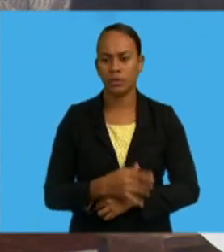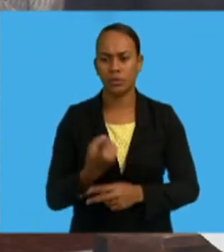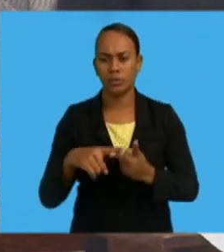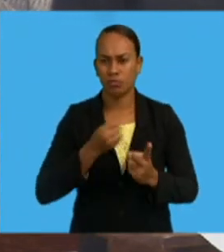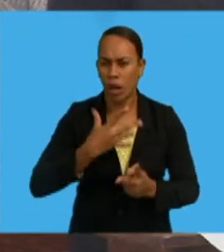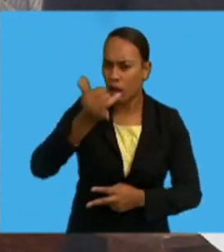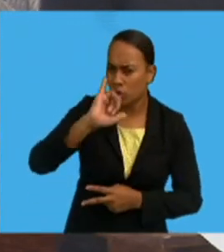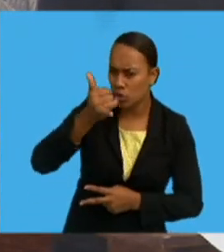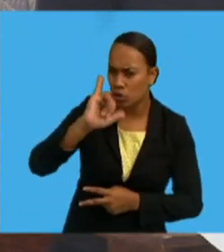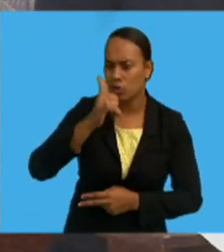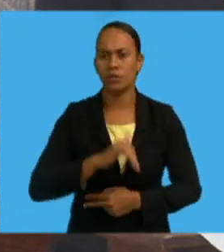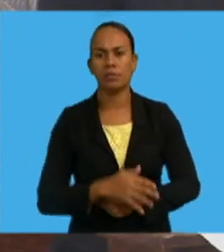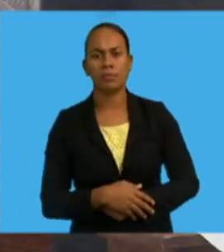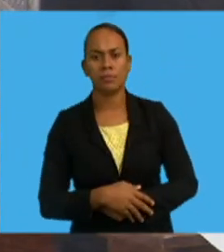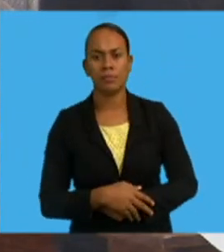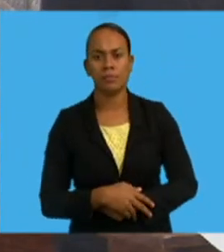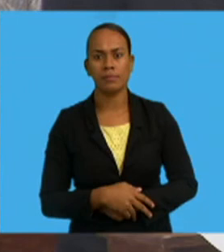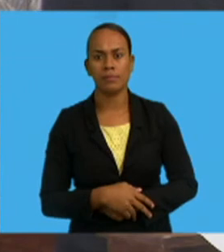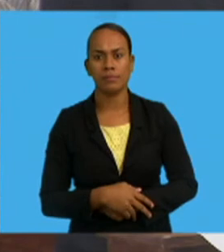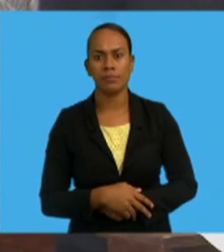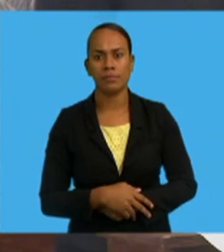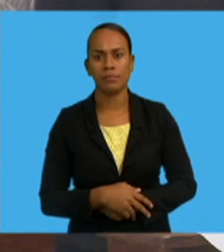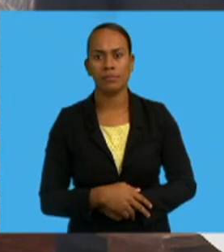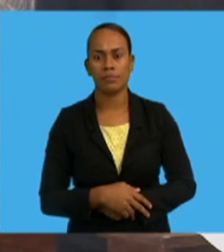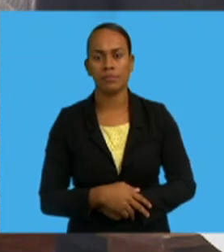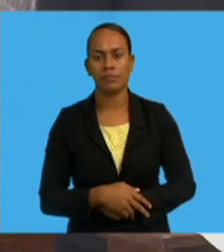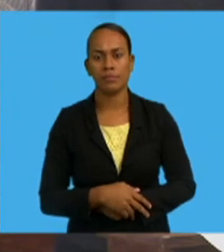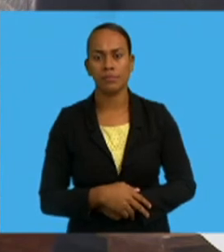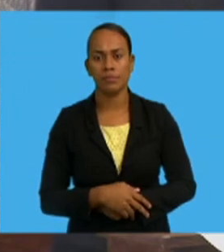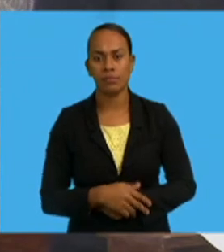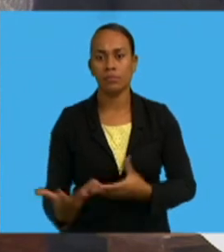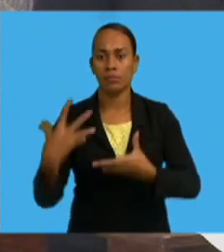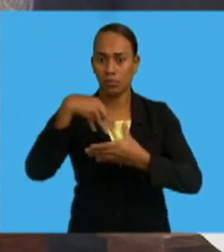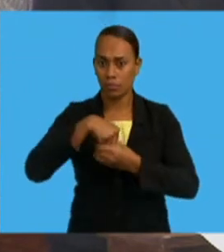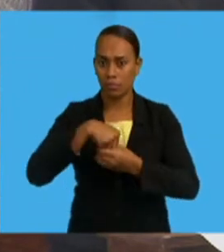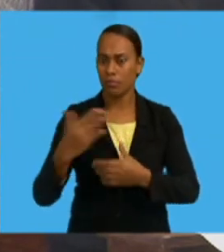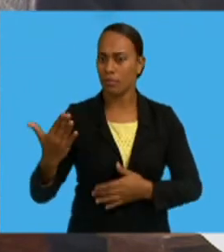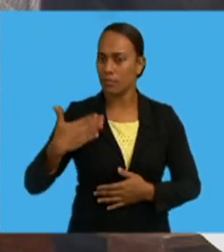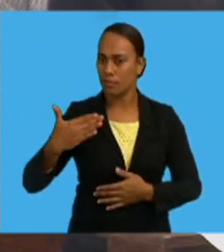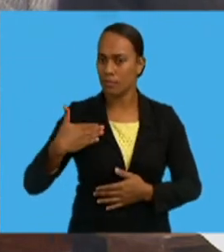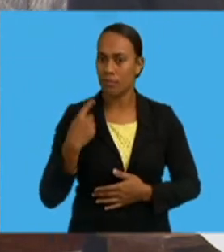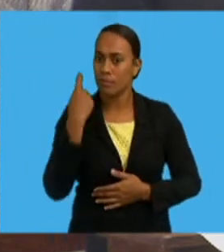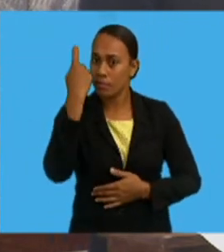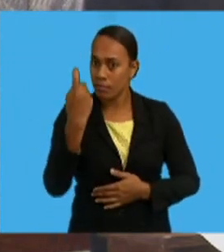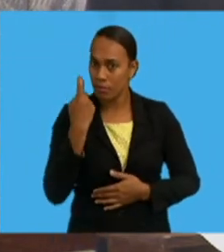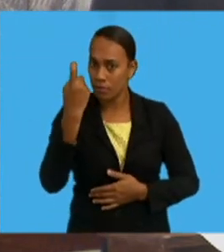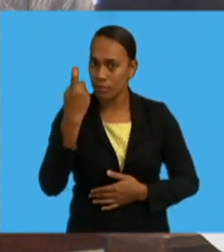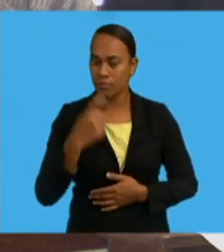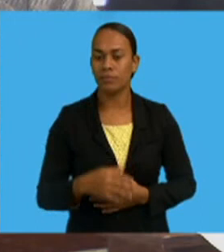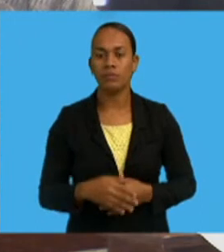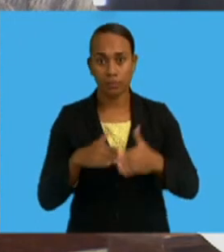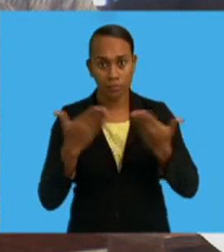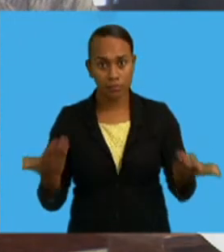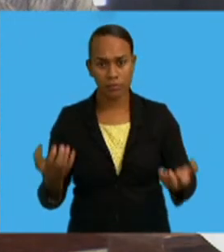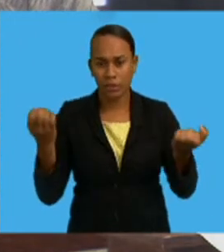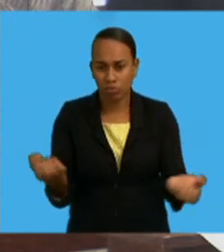sweetened and carbonated drinks. That is the most welcome move from a health perspective and underlines our efforts to encourage everybody to take